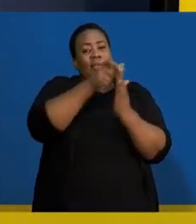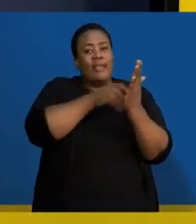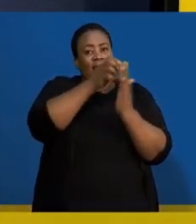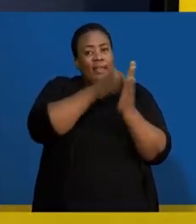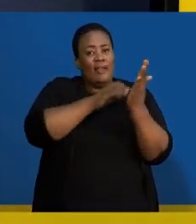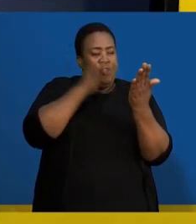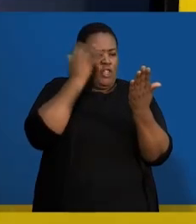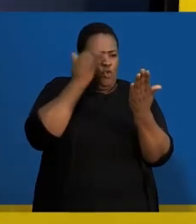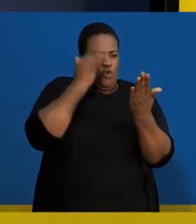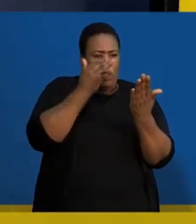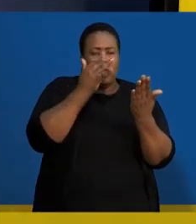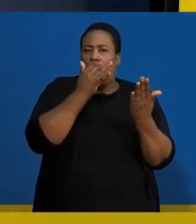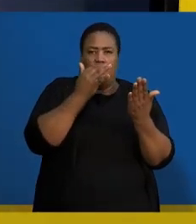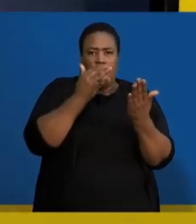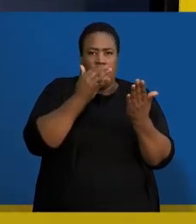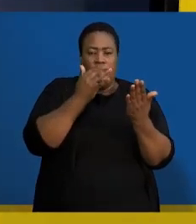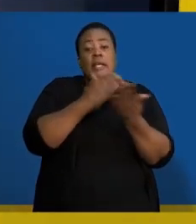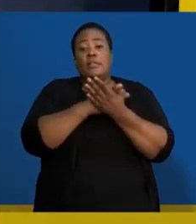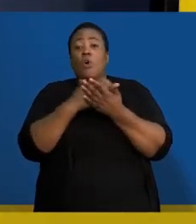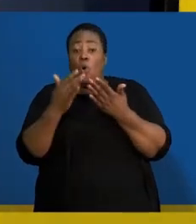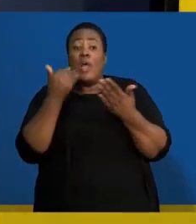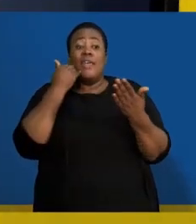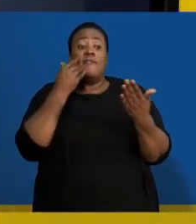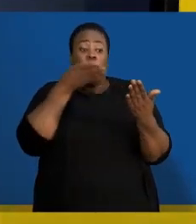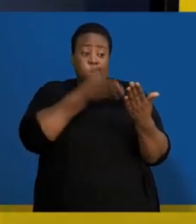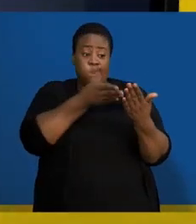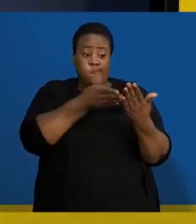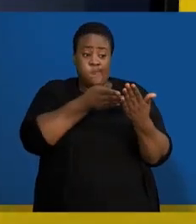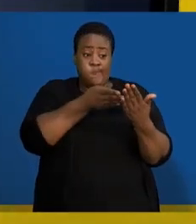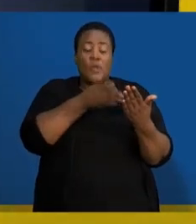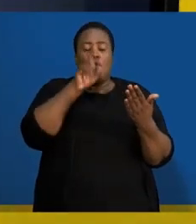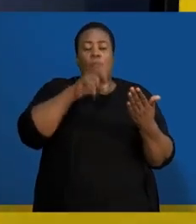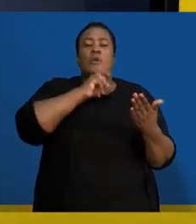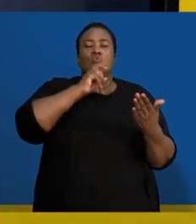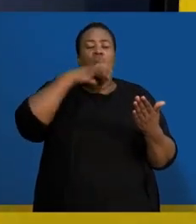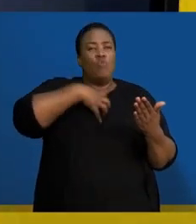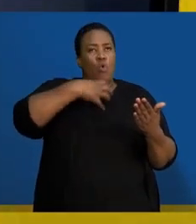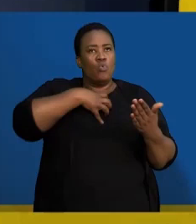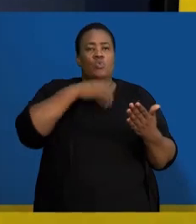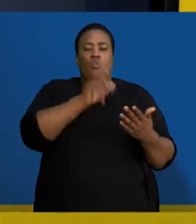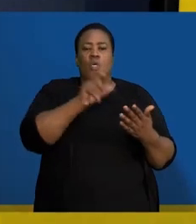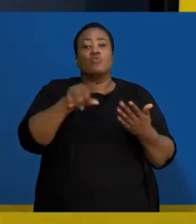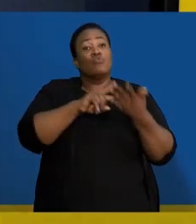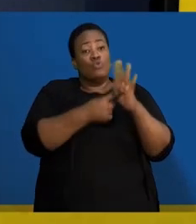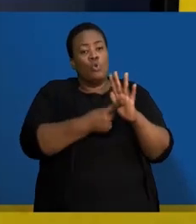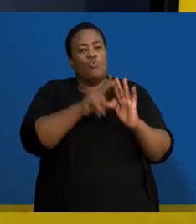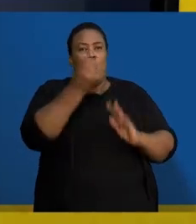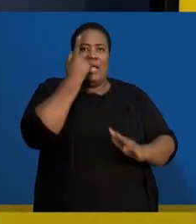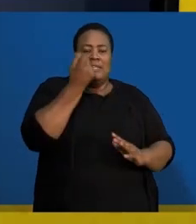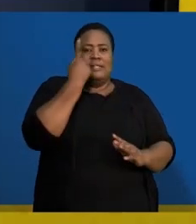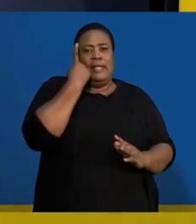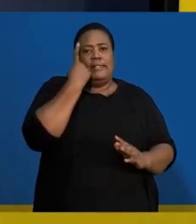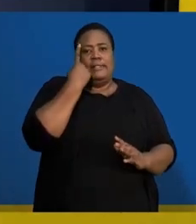in the source, it will be contained in a different way. You have to use your own words to show that you understand the meaning of